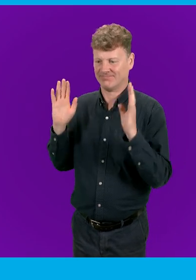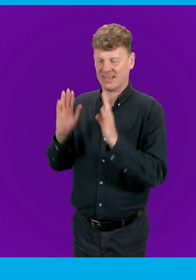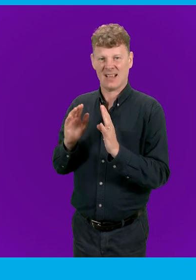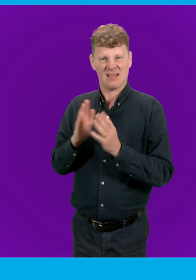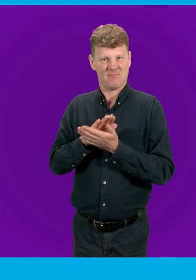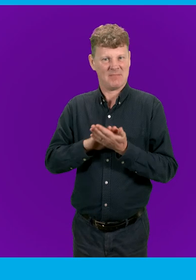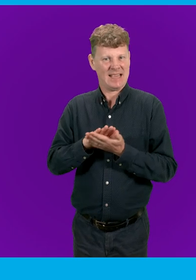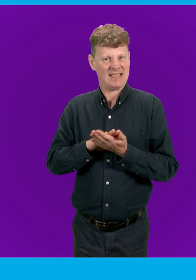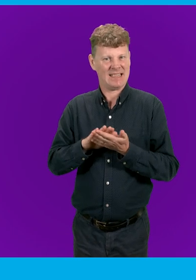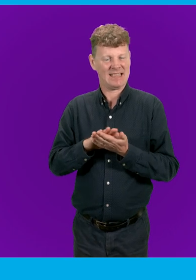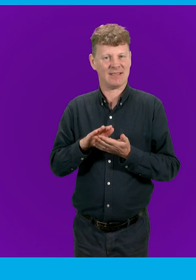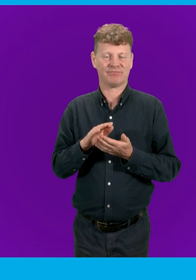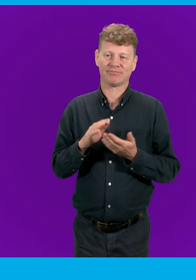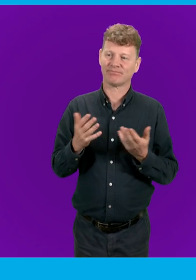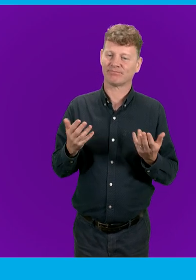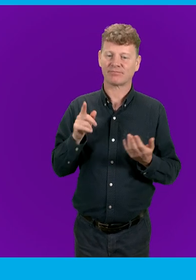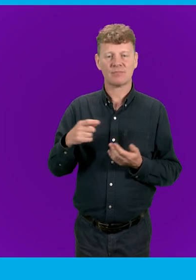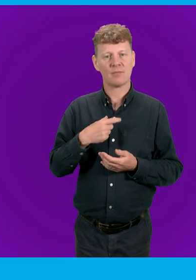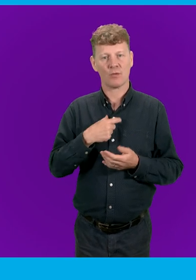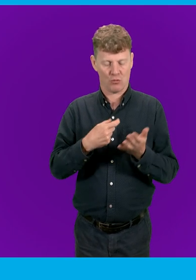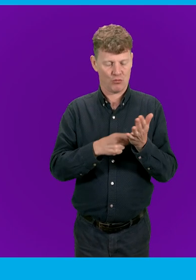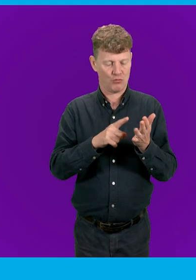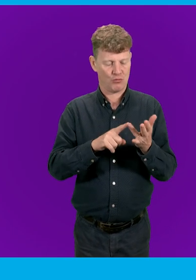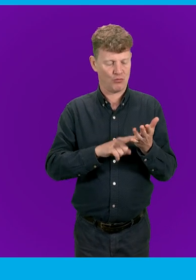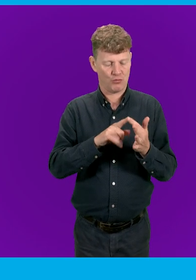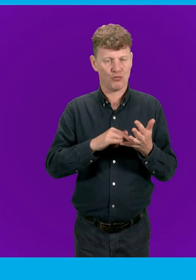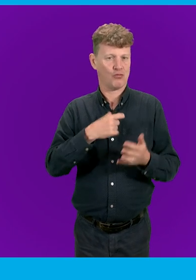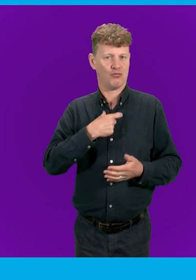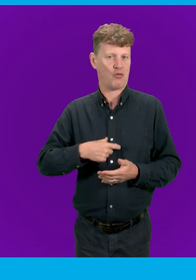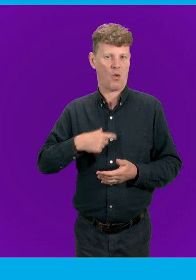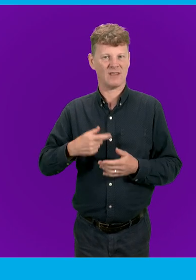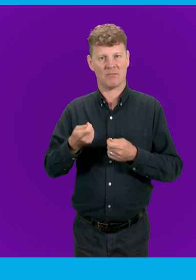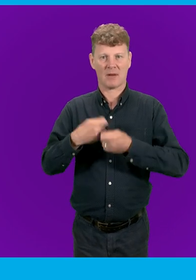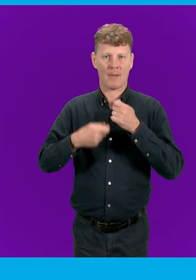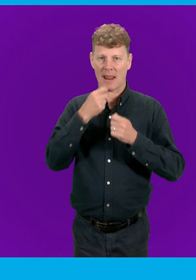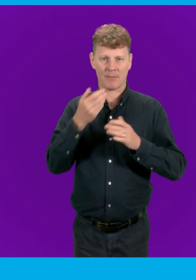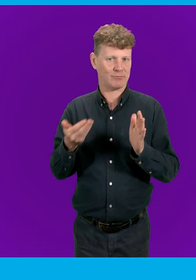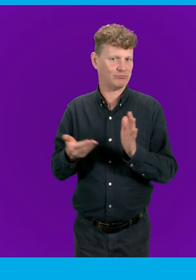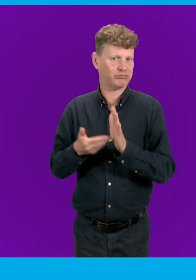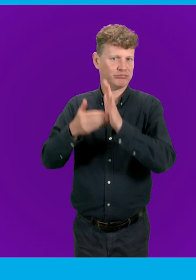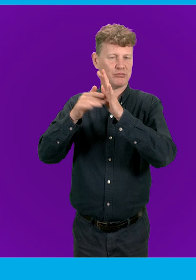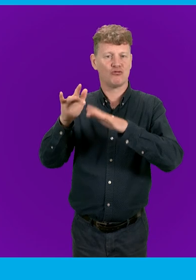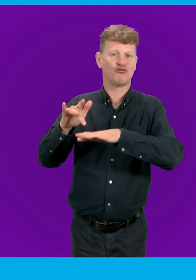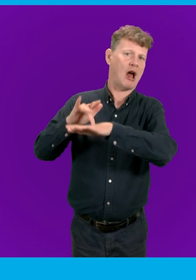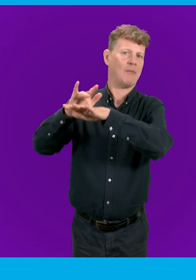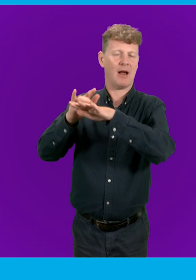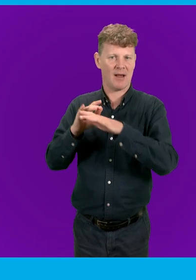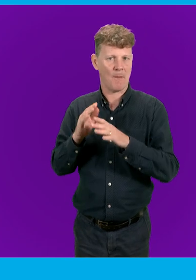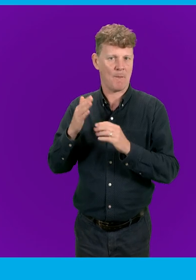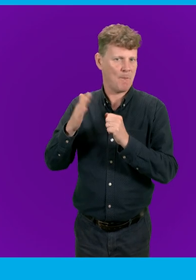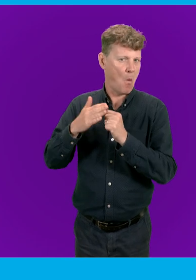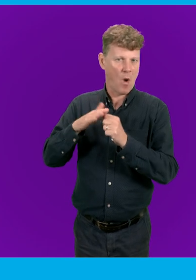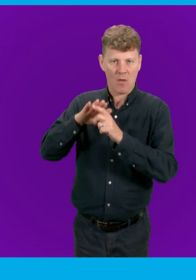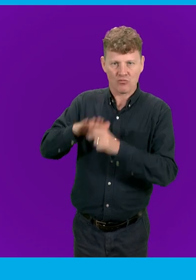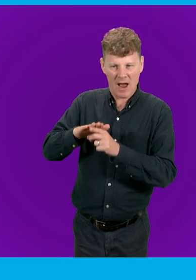up being kind of dramatised almost at that age and stage, or that it's more pressure to try and